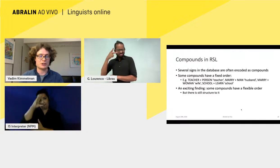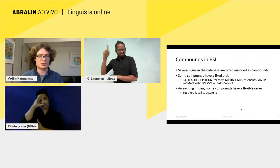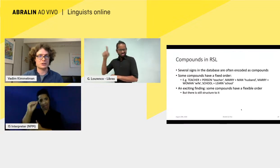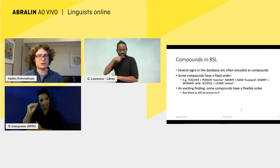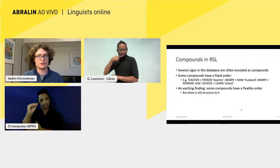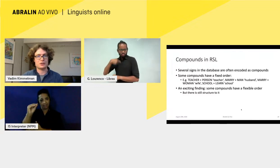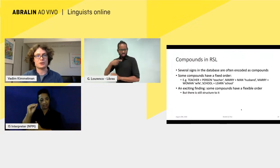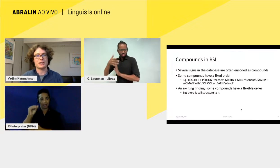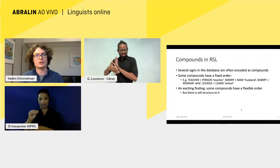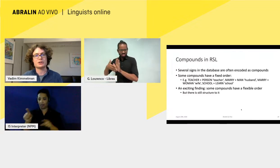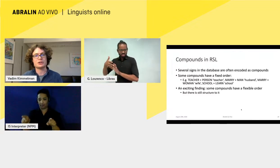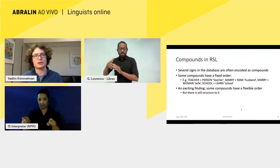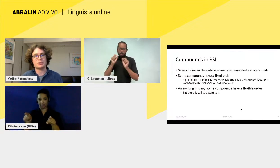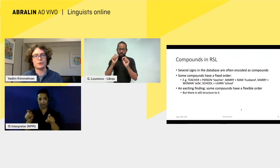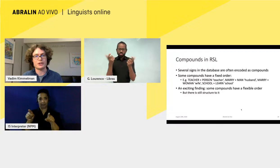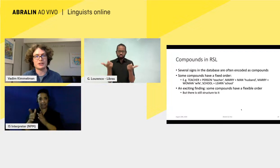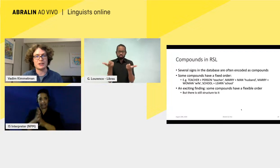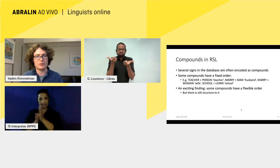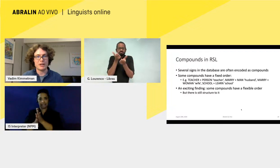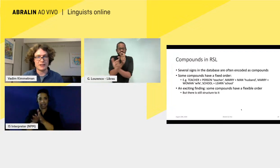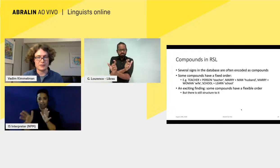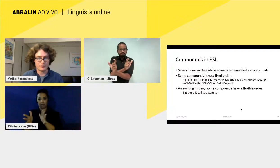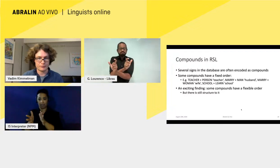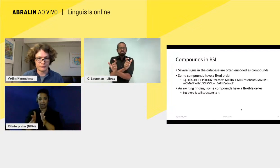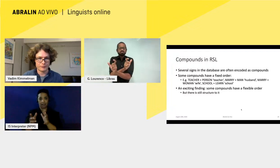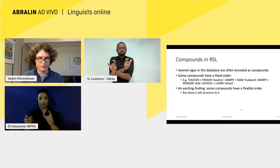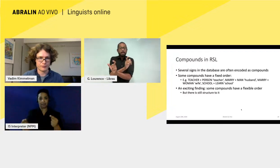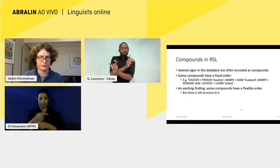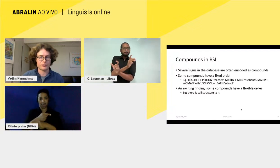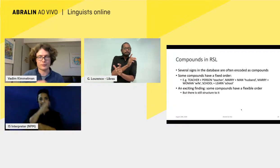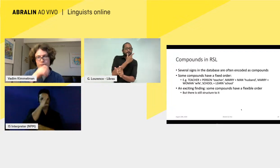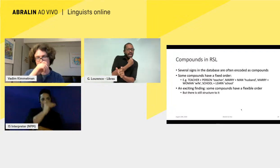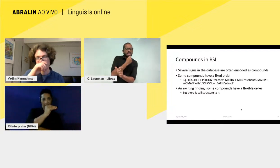the parts. You cannot start with the sign man.